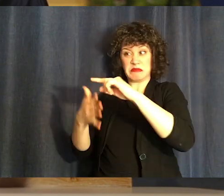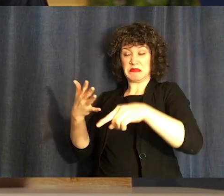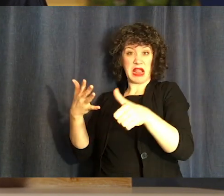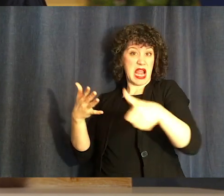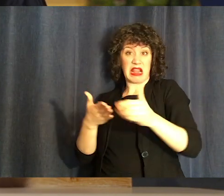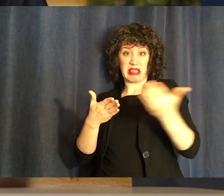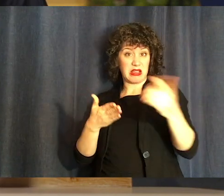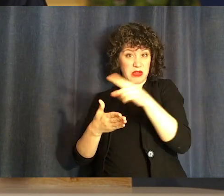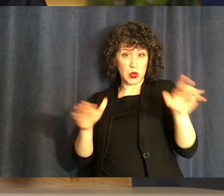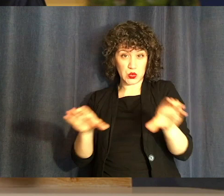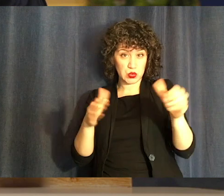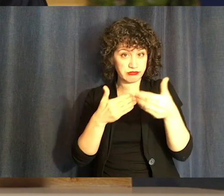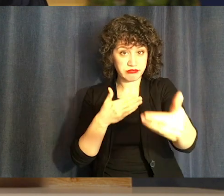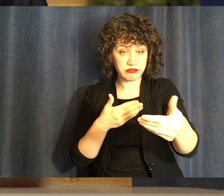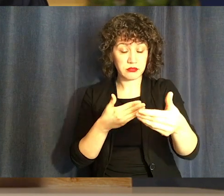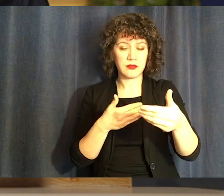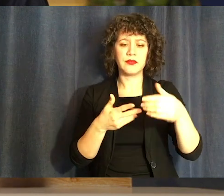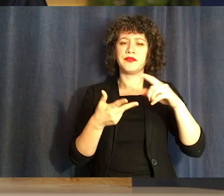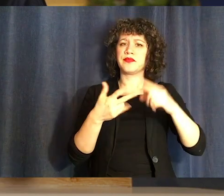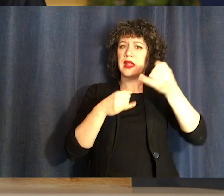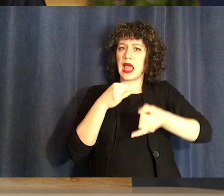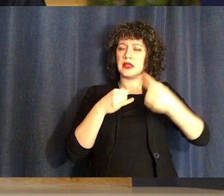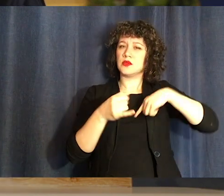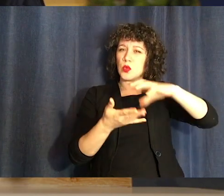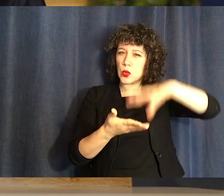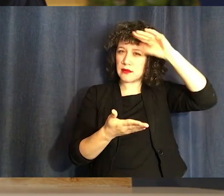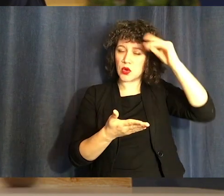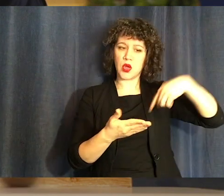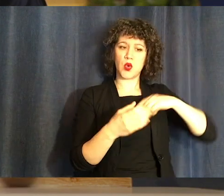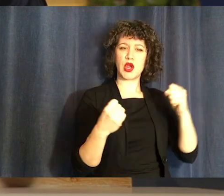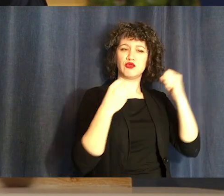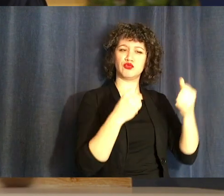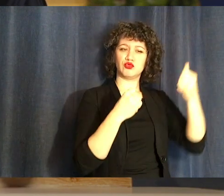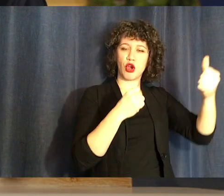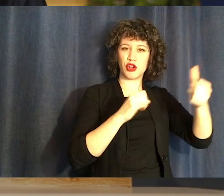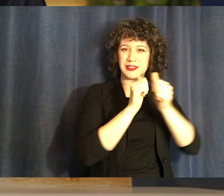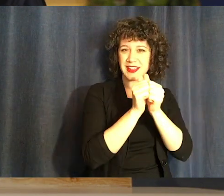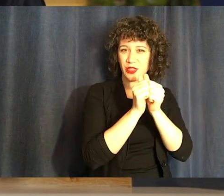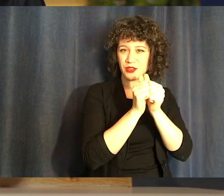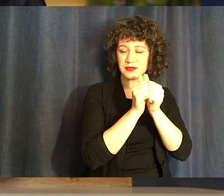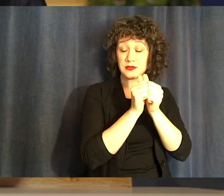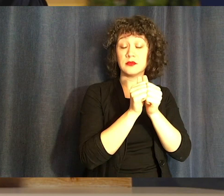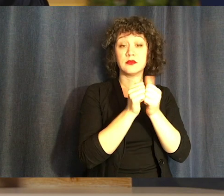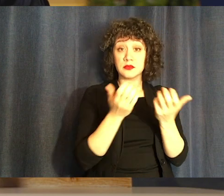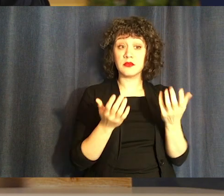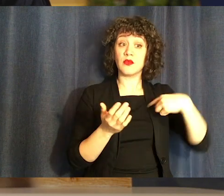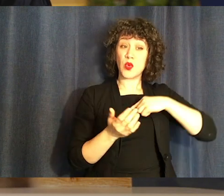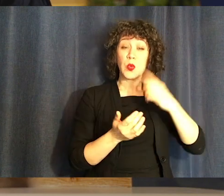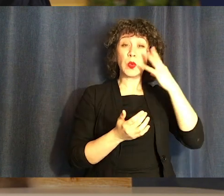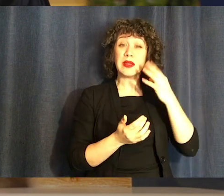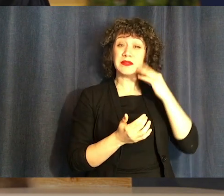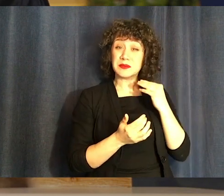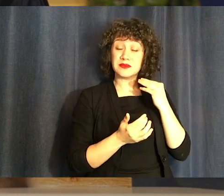partake. Last but not least, we have learned that we are stronger together. We have seen firsthand the